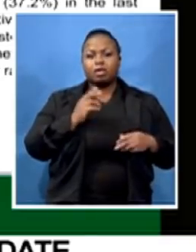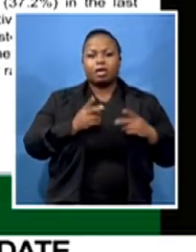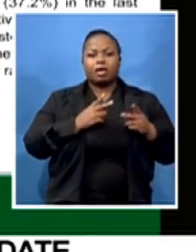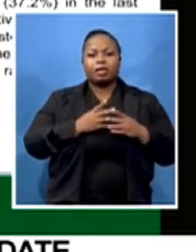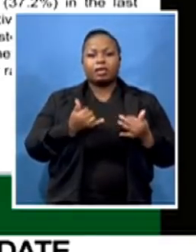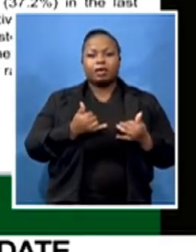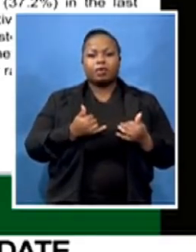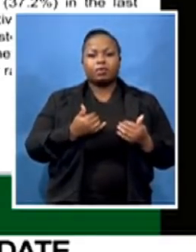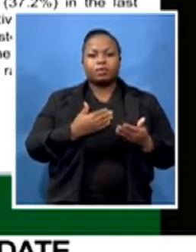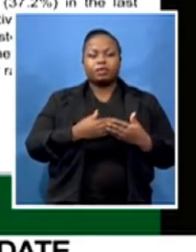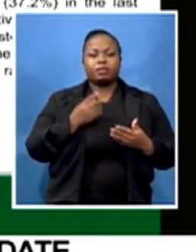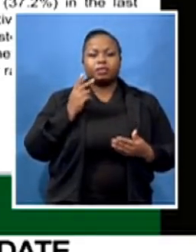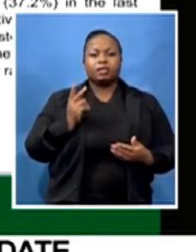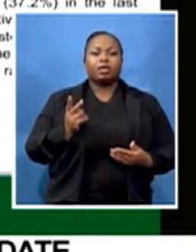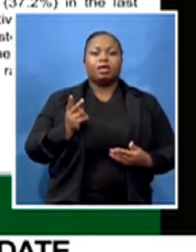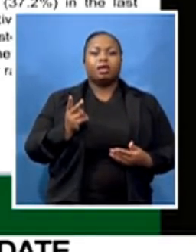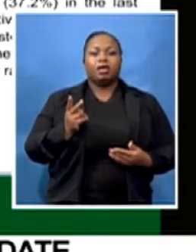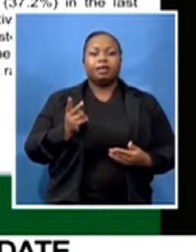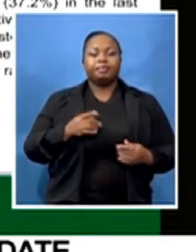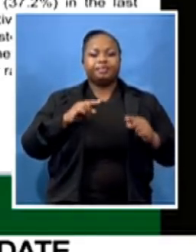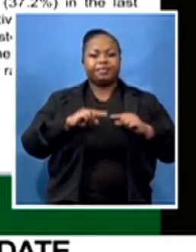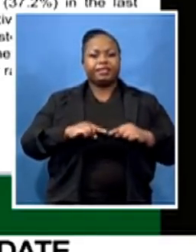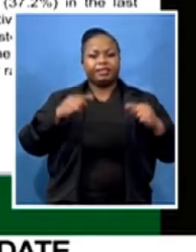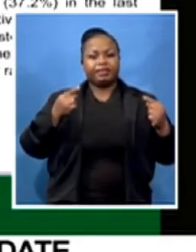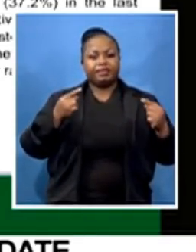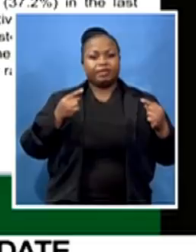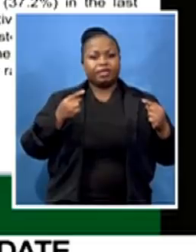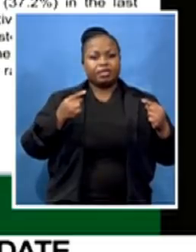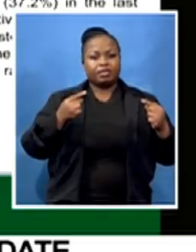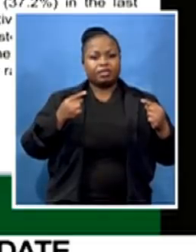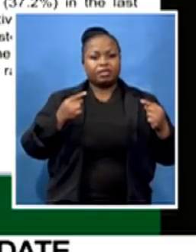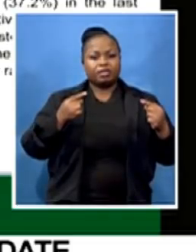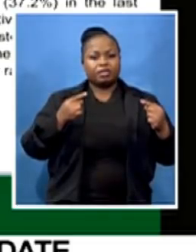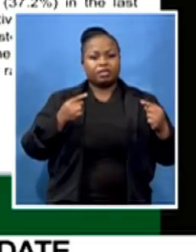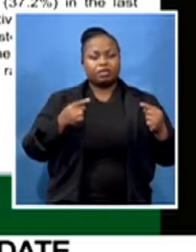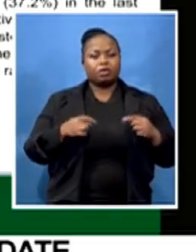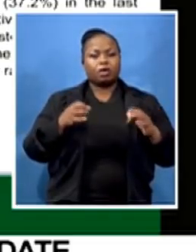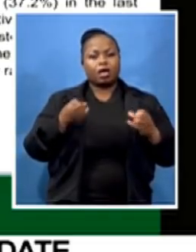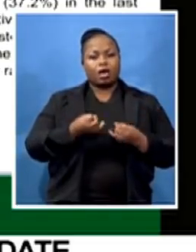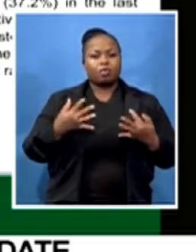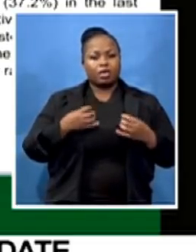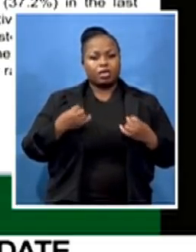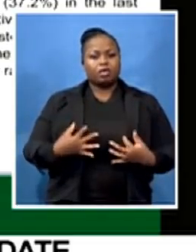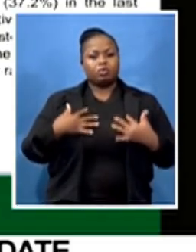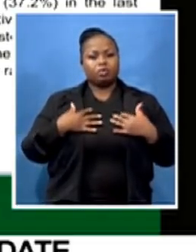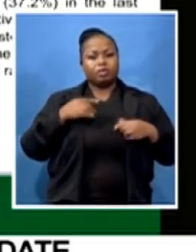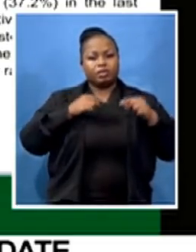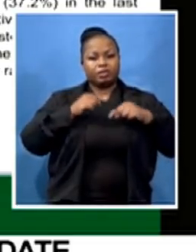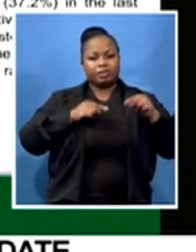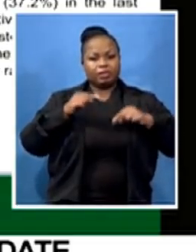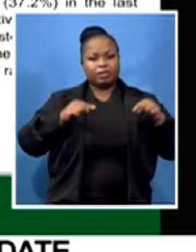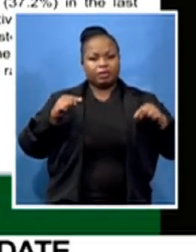the differences in the rate of infection in different parts of the country.